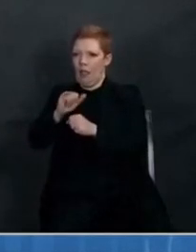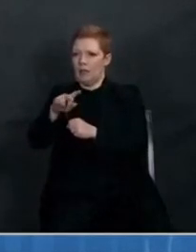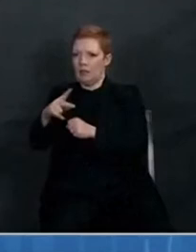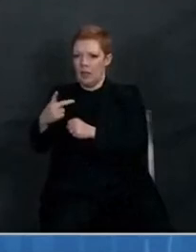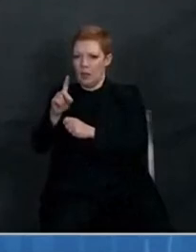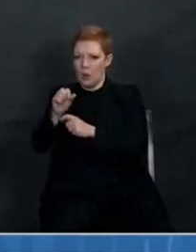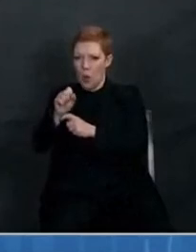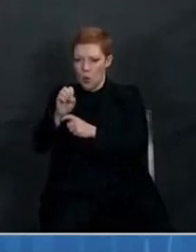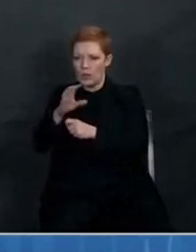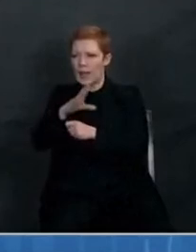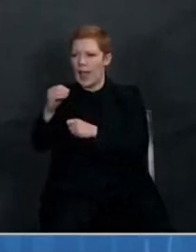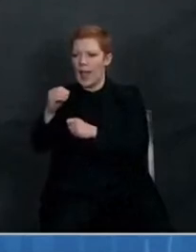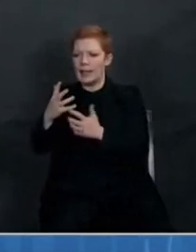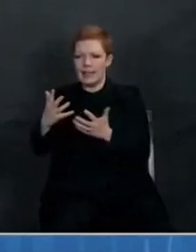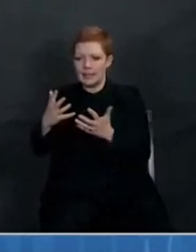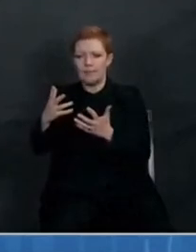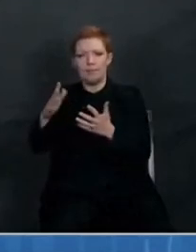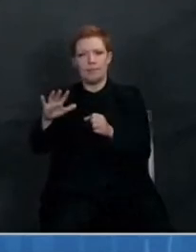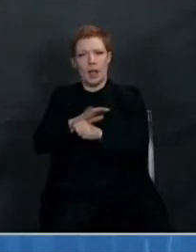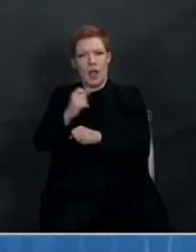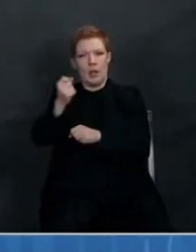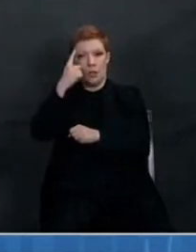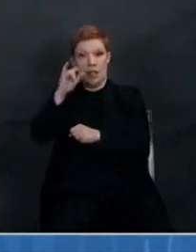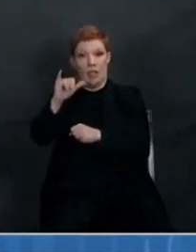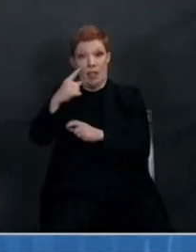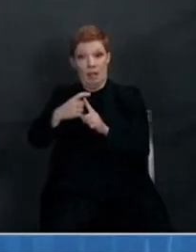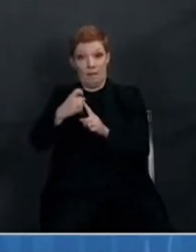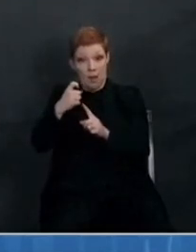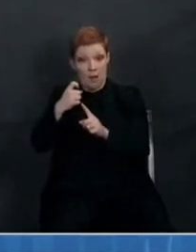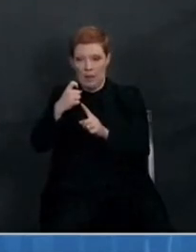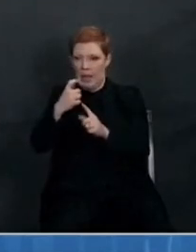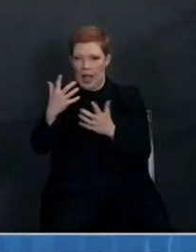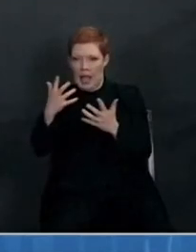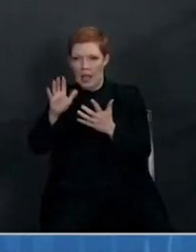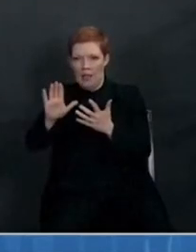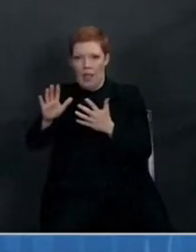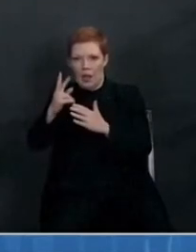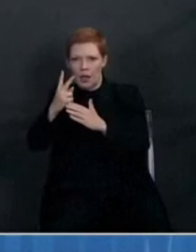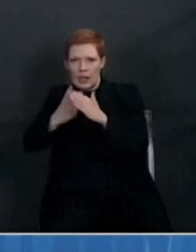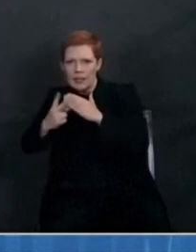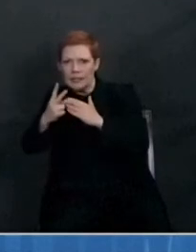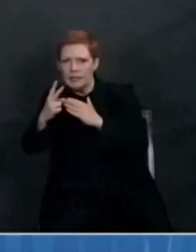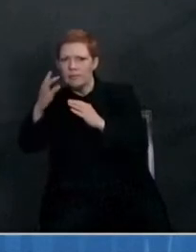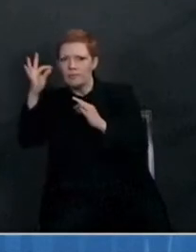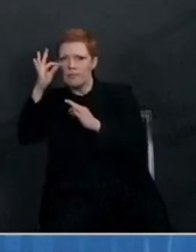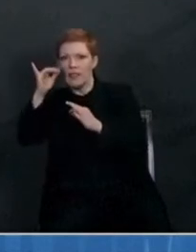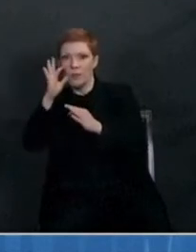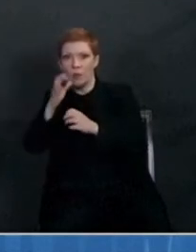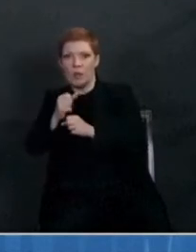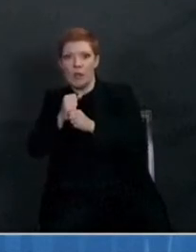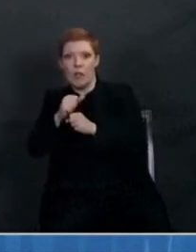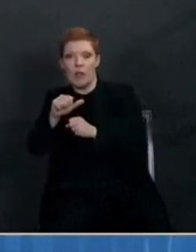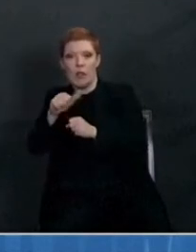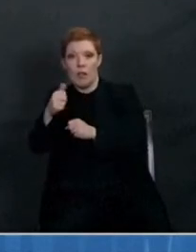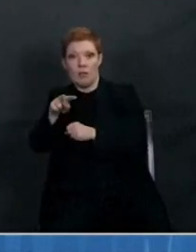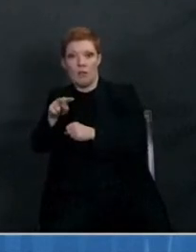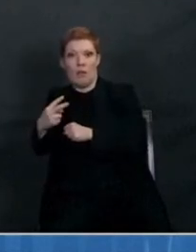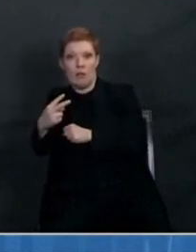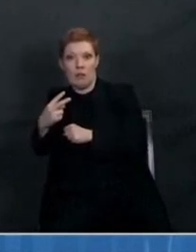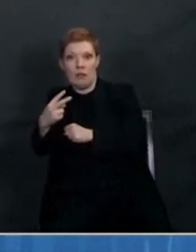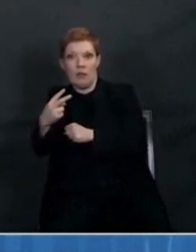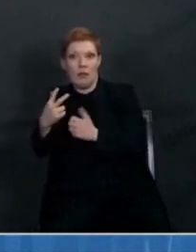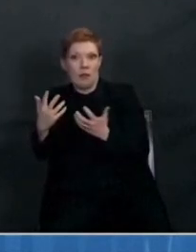completely understand that this has been a direct result of the lack of predictability many states and providers have had regarding